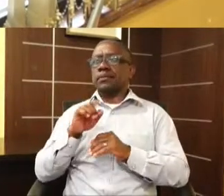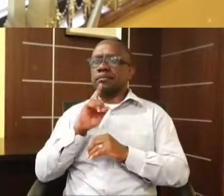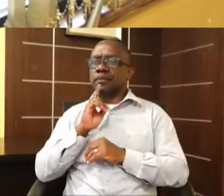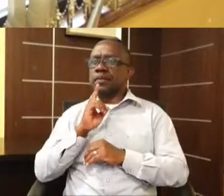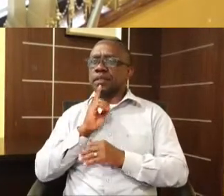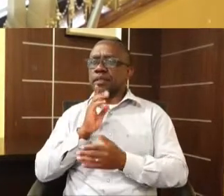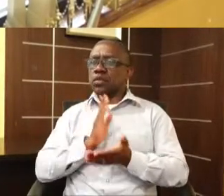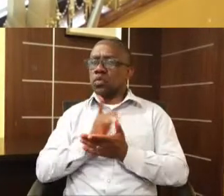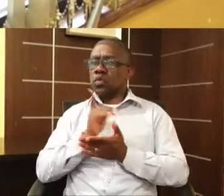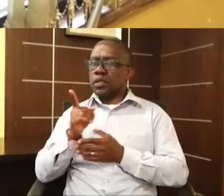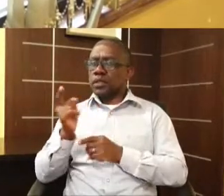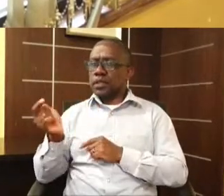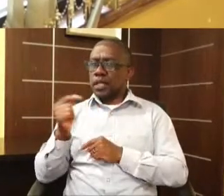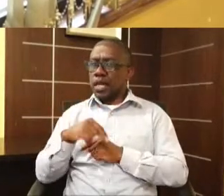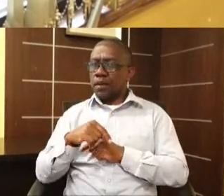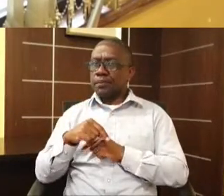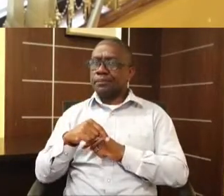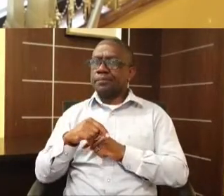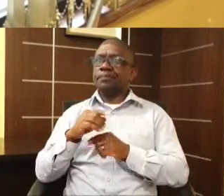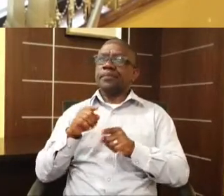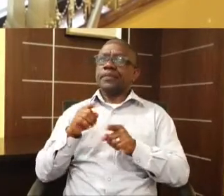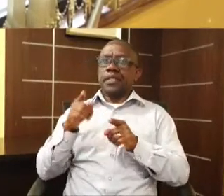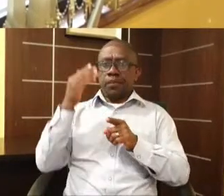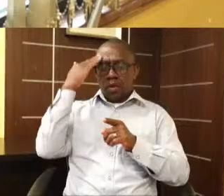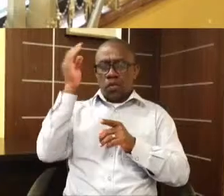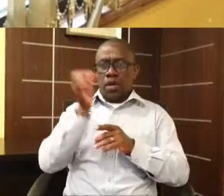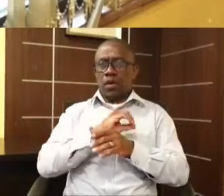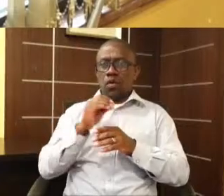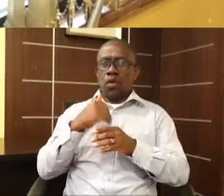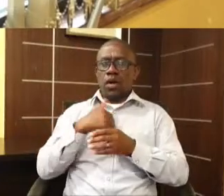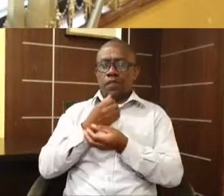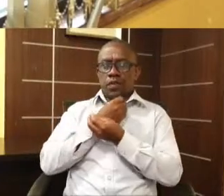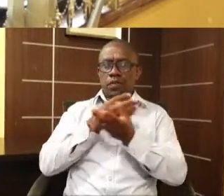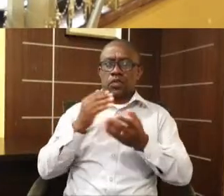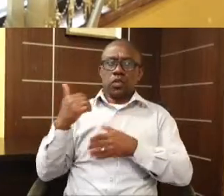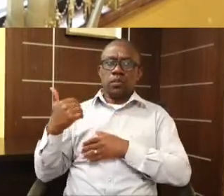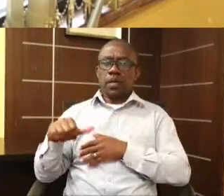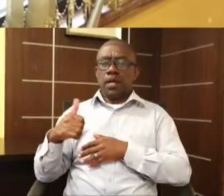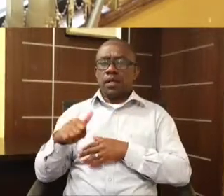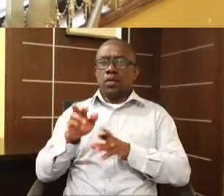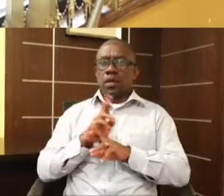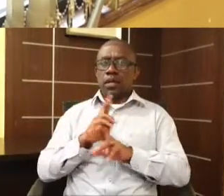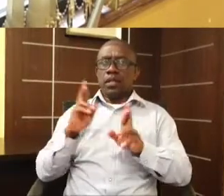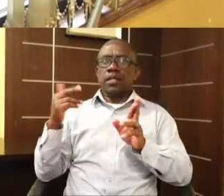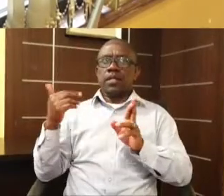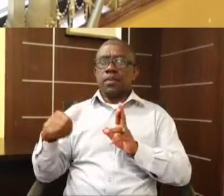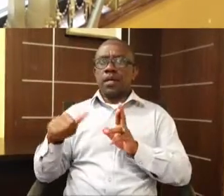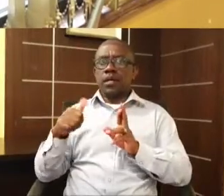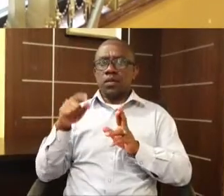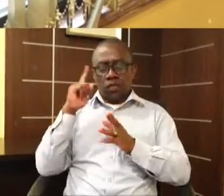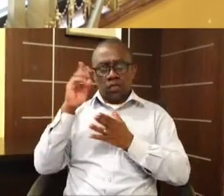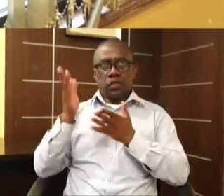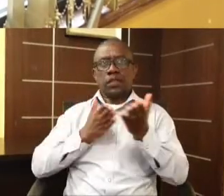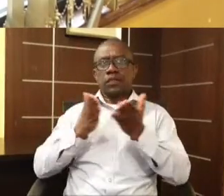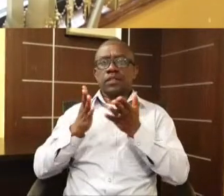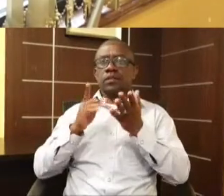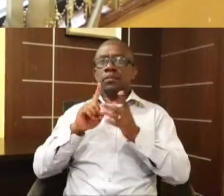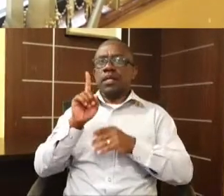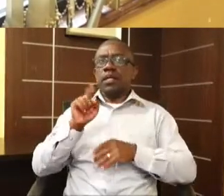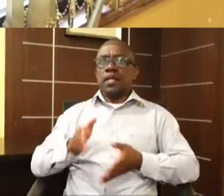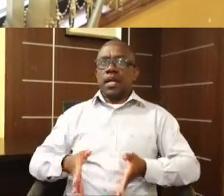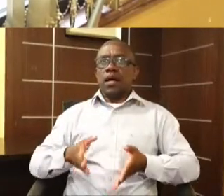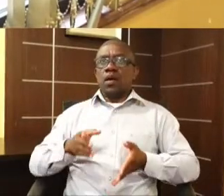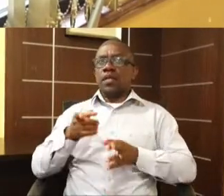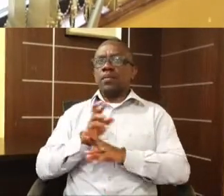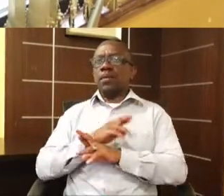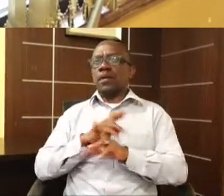person entered this journey and didn't know this information, or like wasn't ready to take up a service, but now they have moved to a level